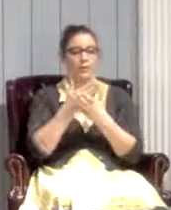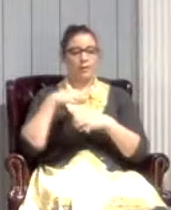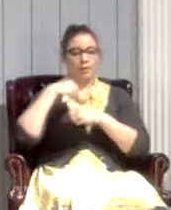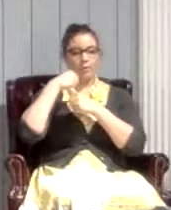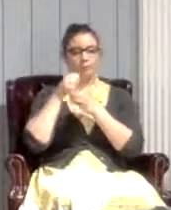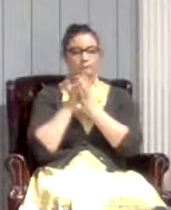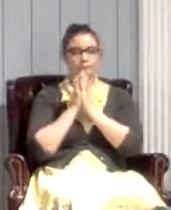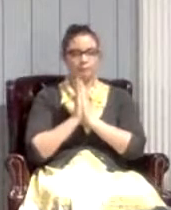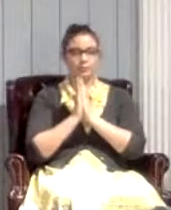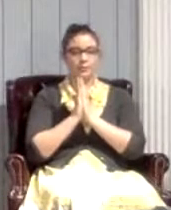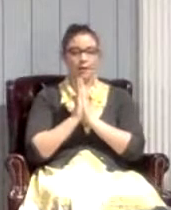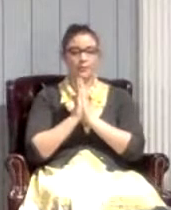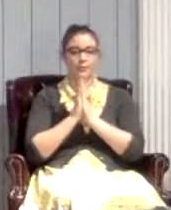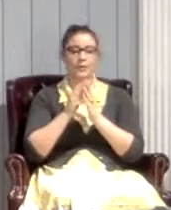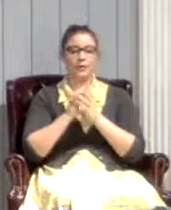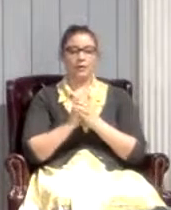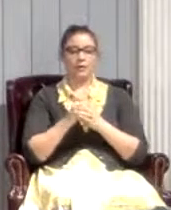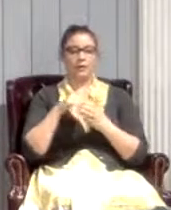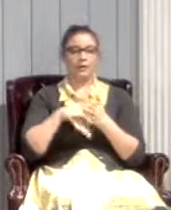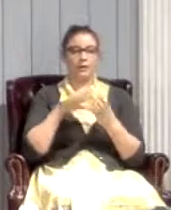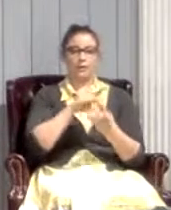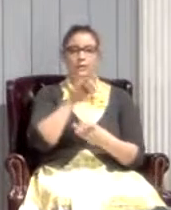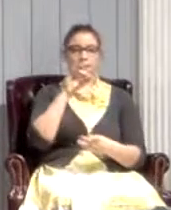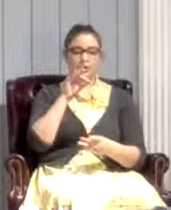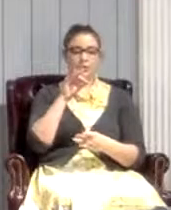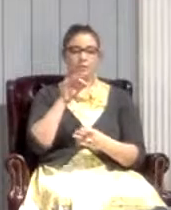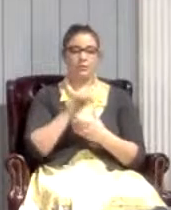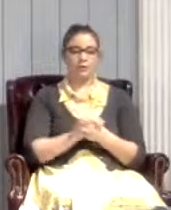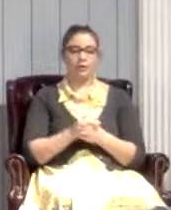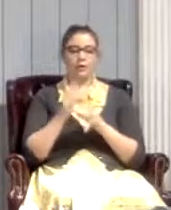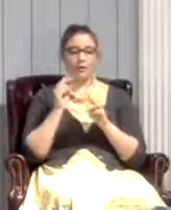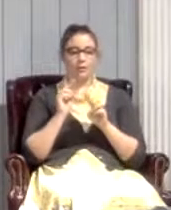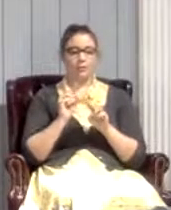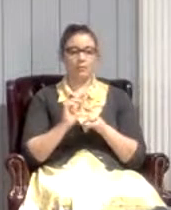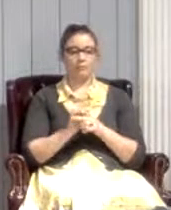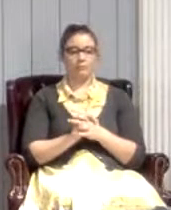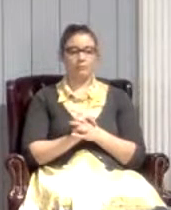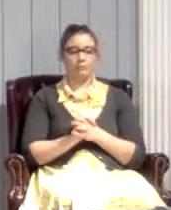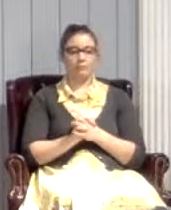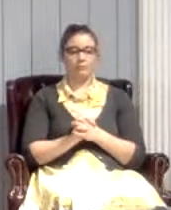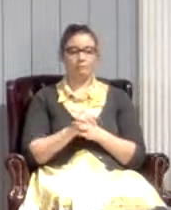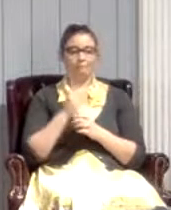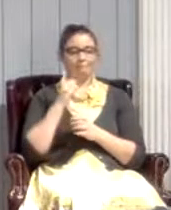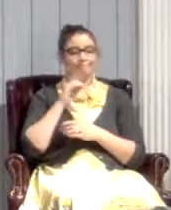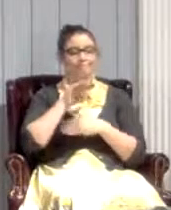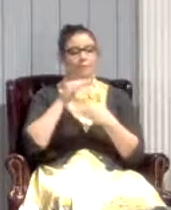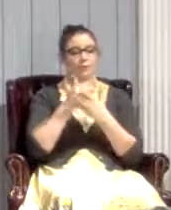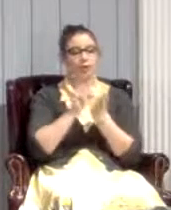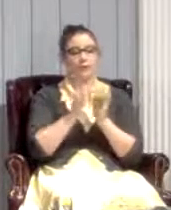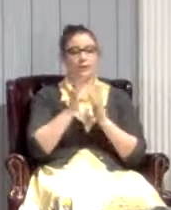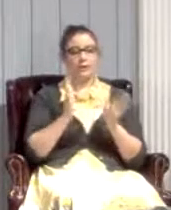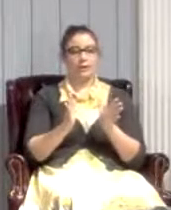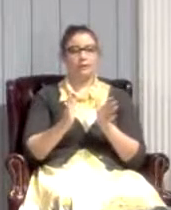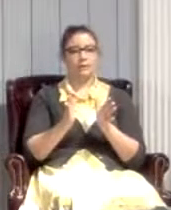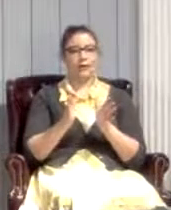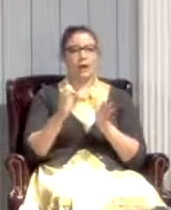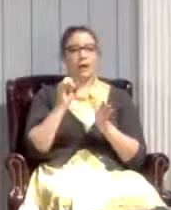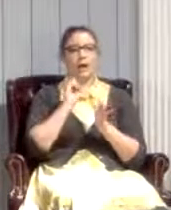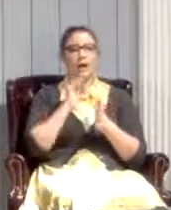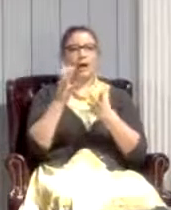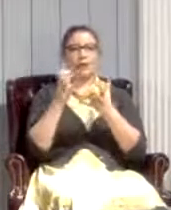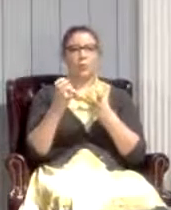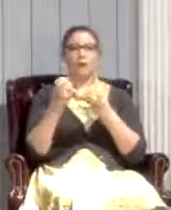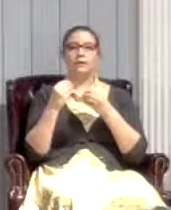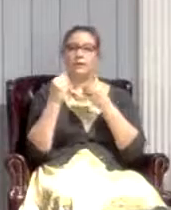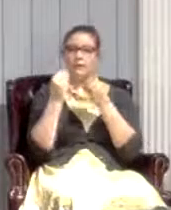Spirit, and watching thereunto with all perseverance and supplication for all saints. So I want to give you three